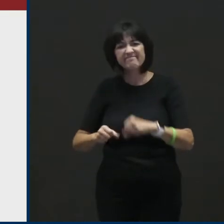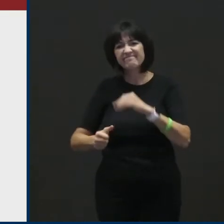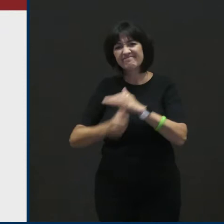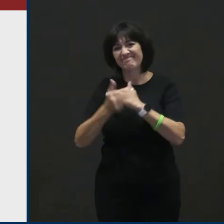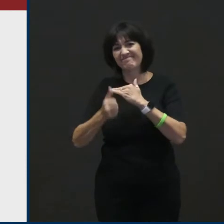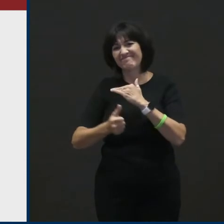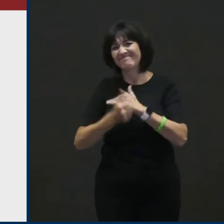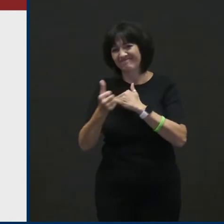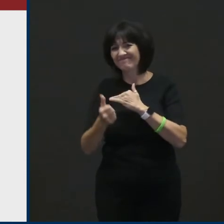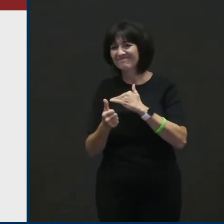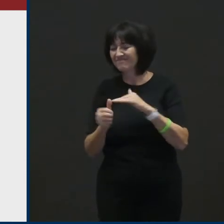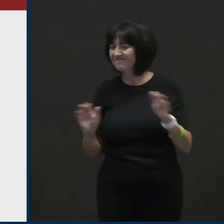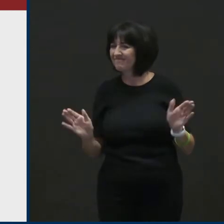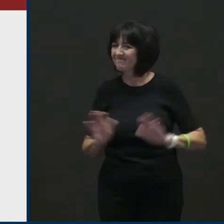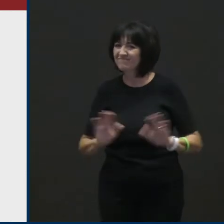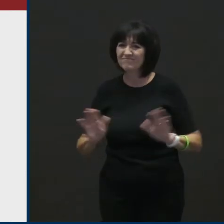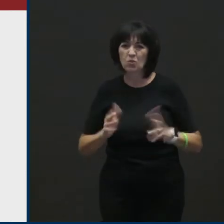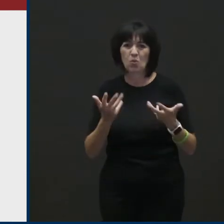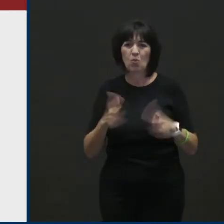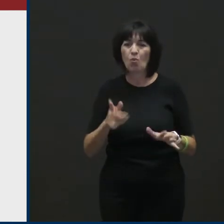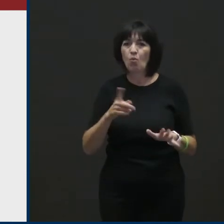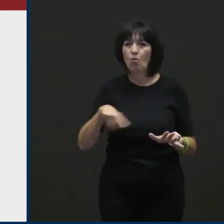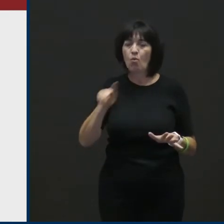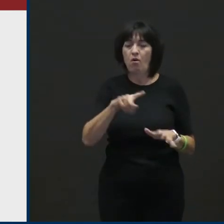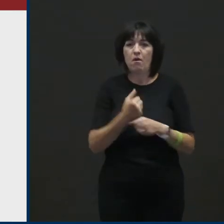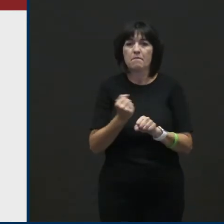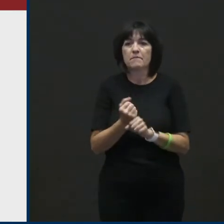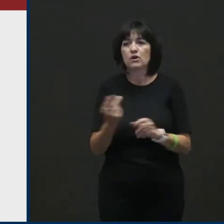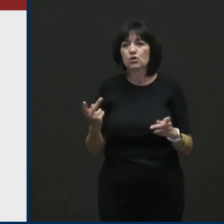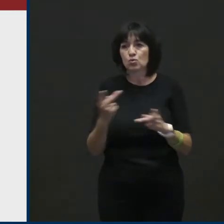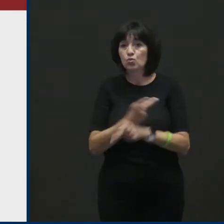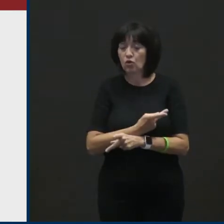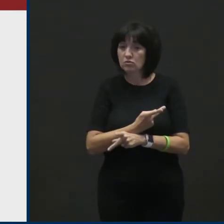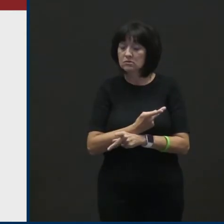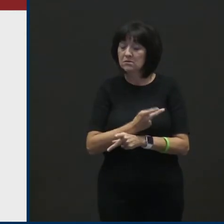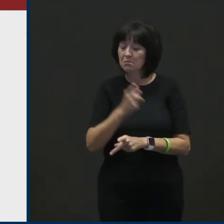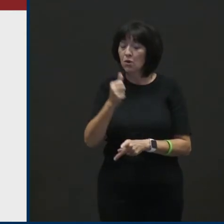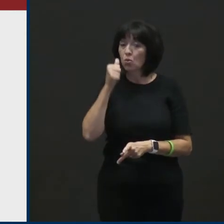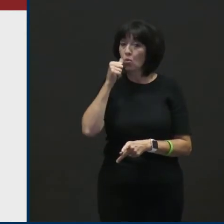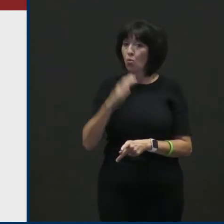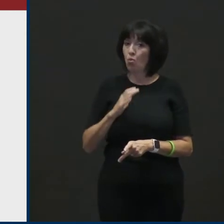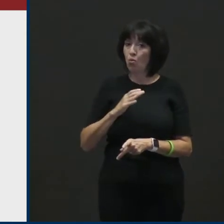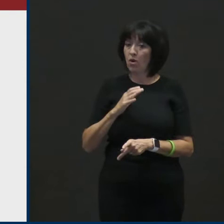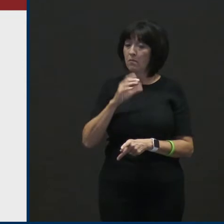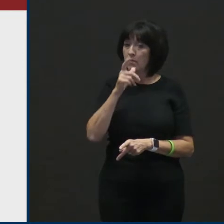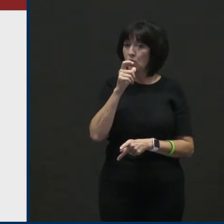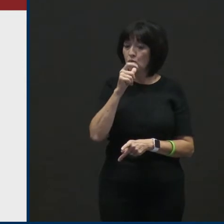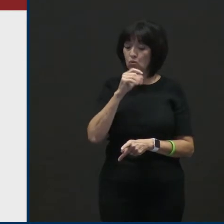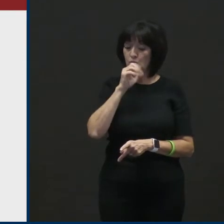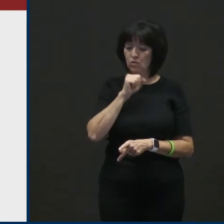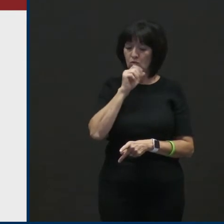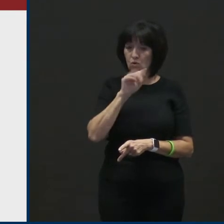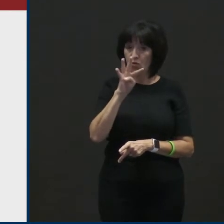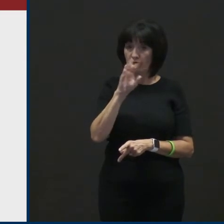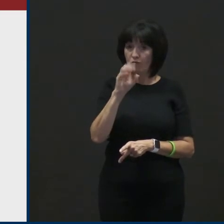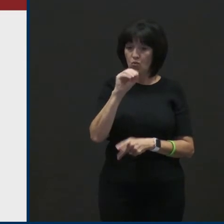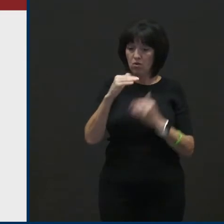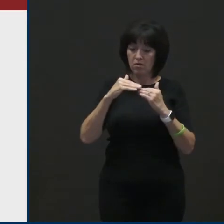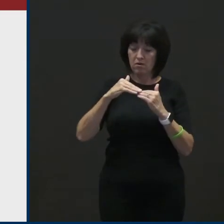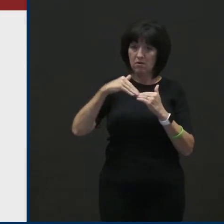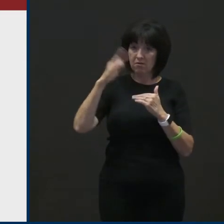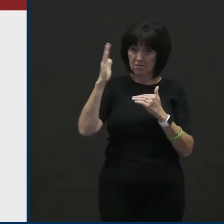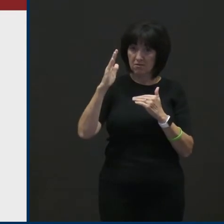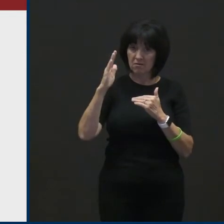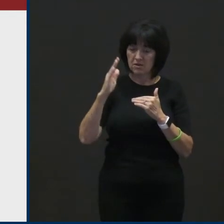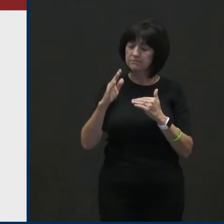healthcare provider. But in general, for women over 40, should get an annual mammogram. In general, for